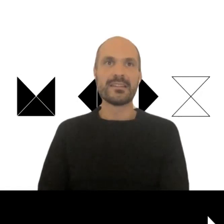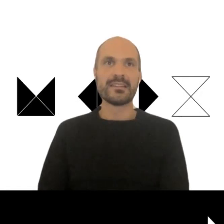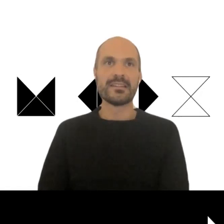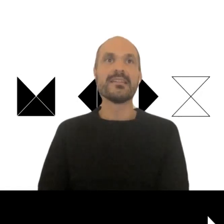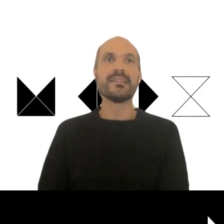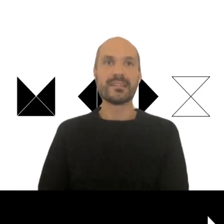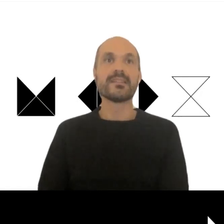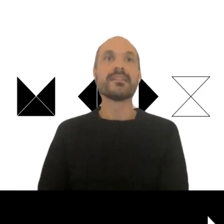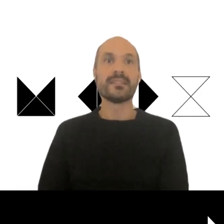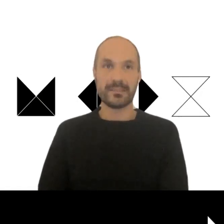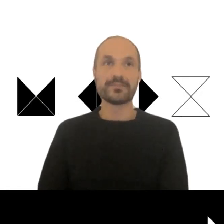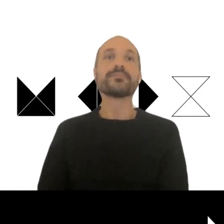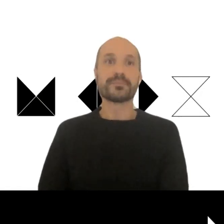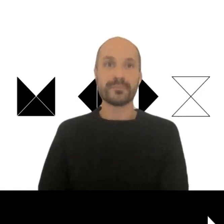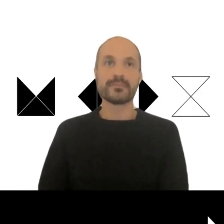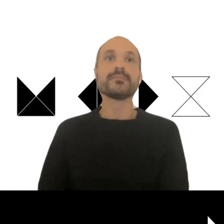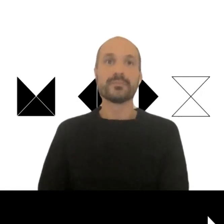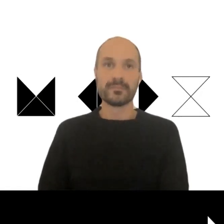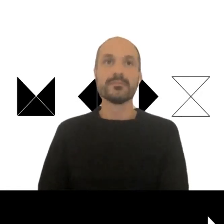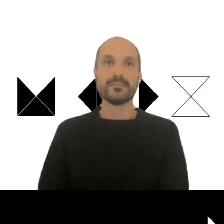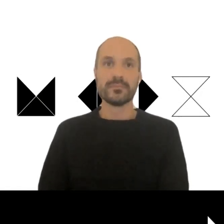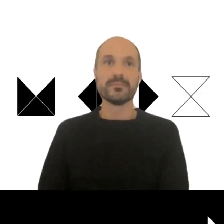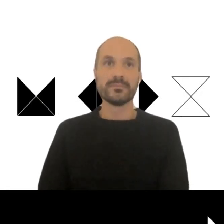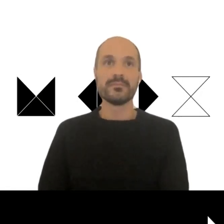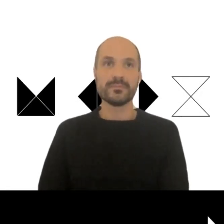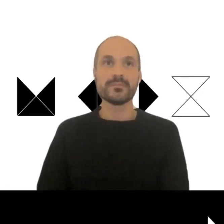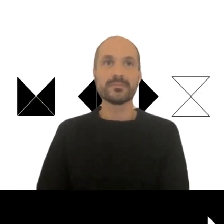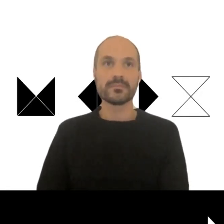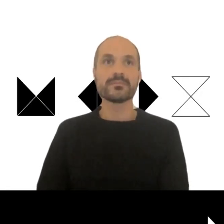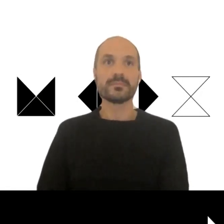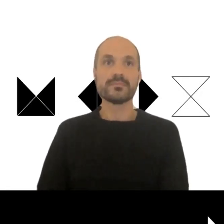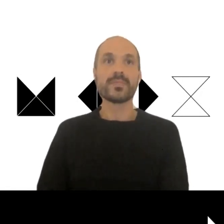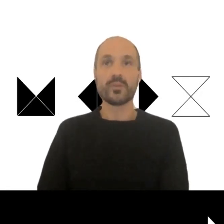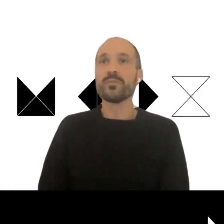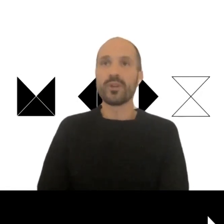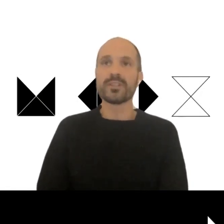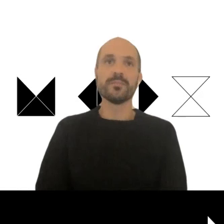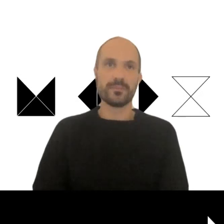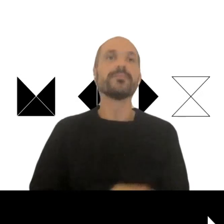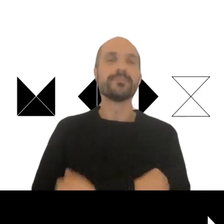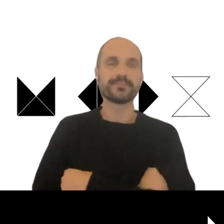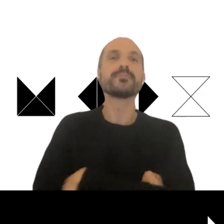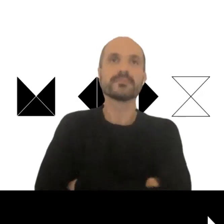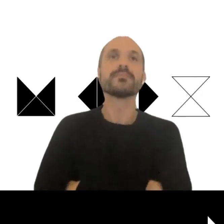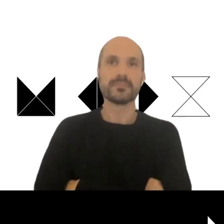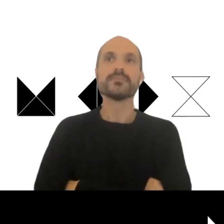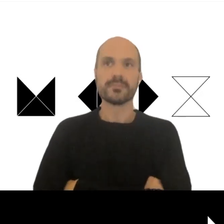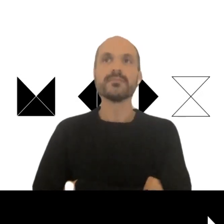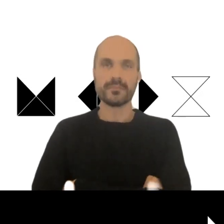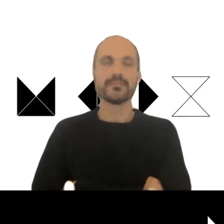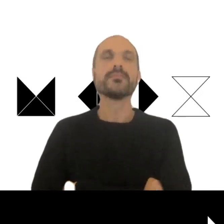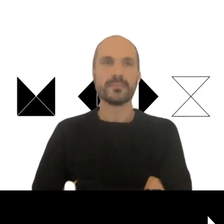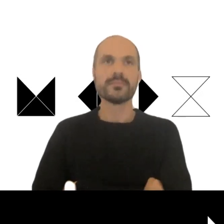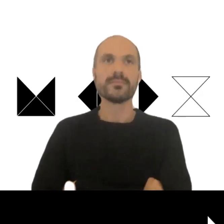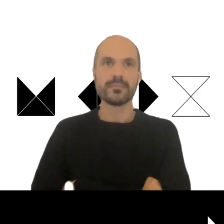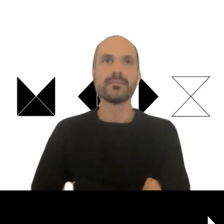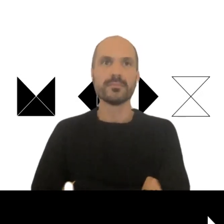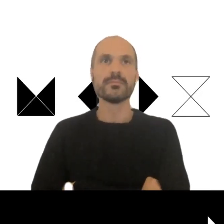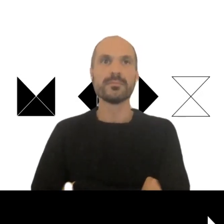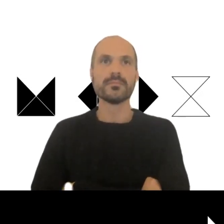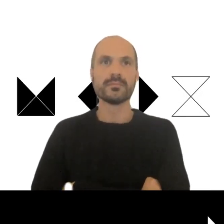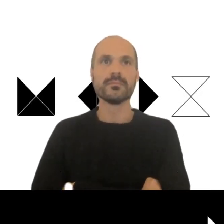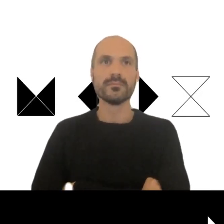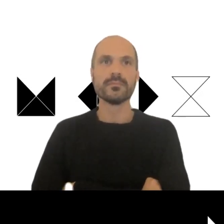the beams and everything, the skeleton of the house was 50% more expensive.